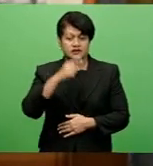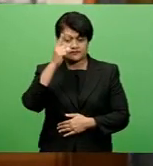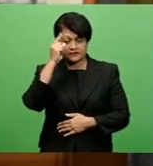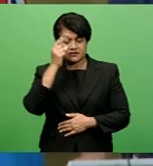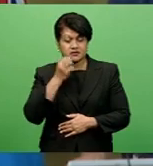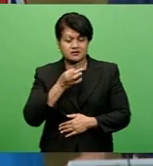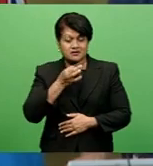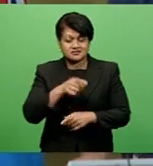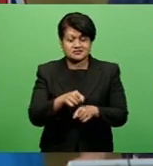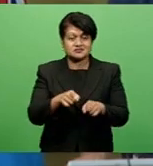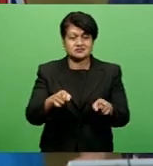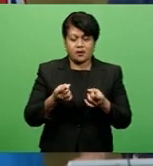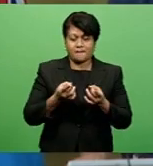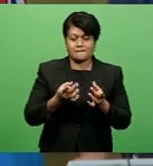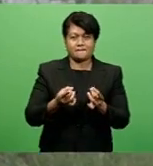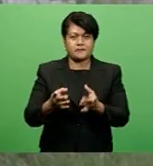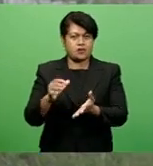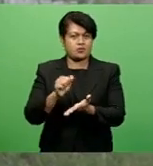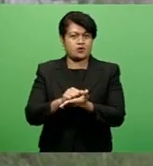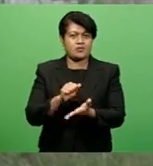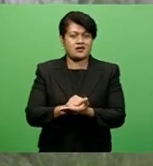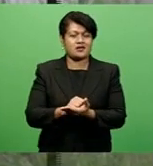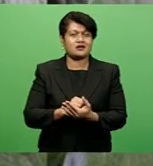Fijians advised to prepare accordingly.